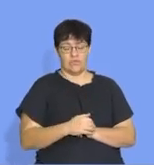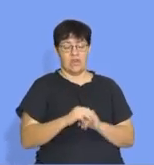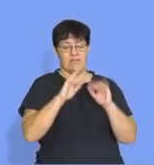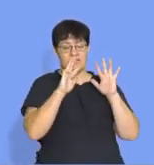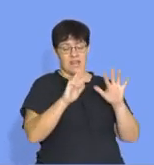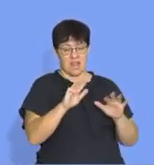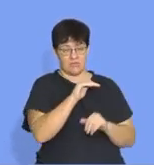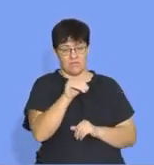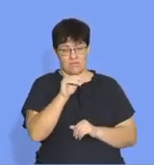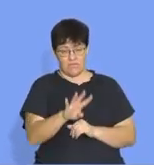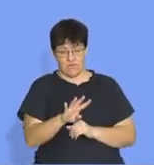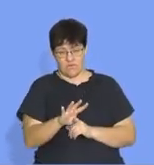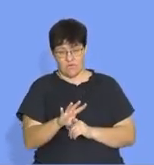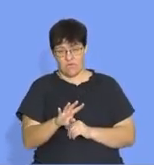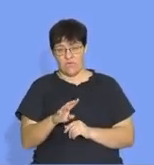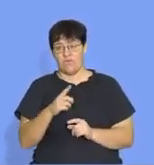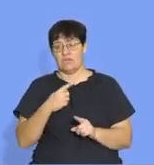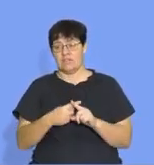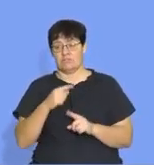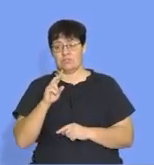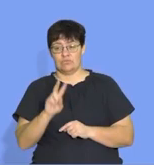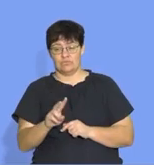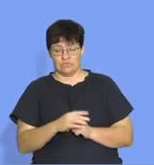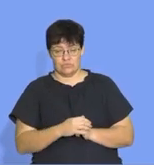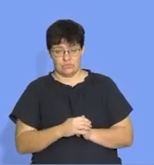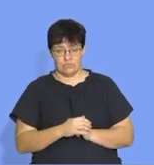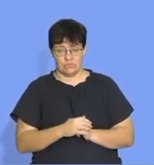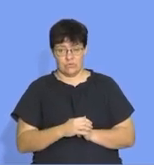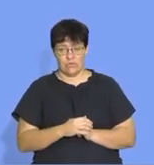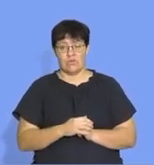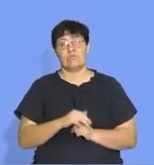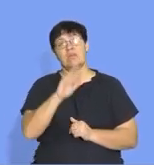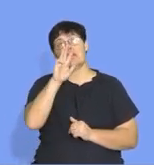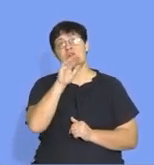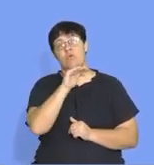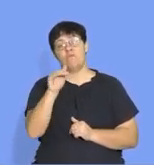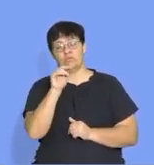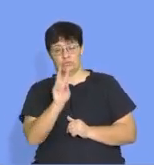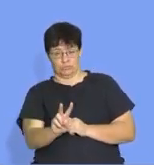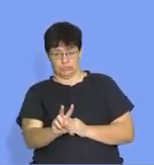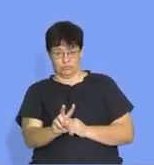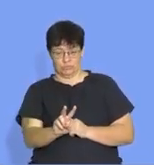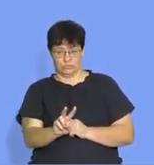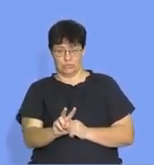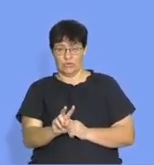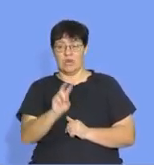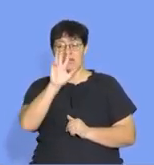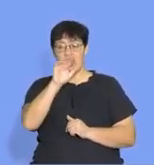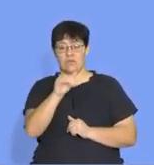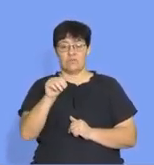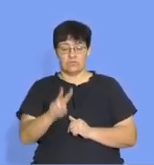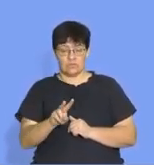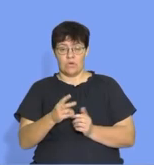You times it by the 2 here, it gives us 9 over 2. And then 9 over 2 minus 3 over 2